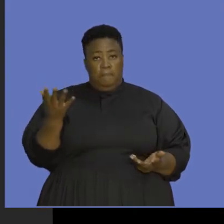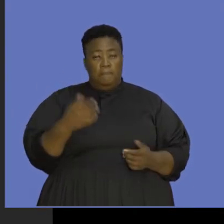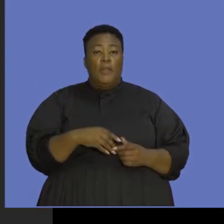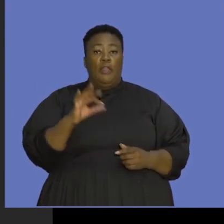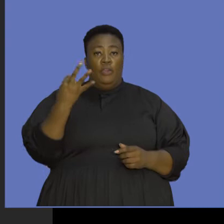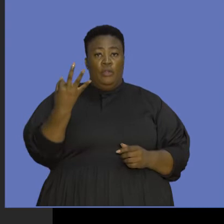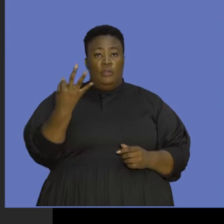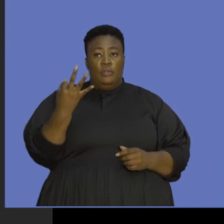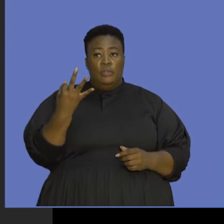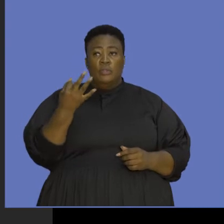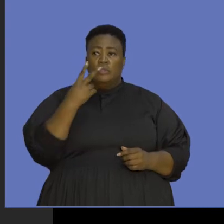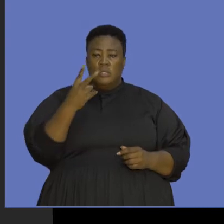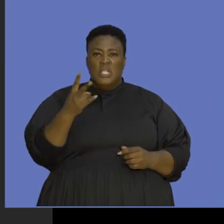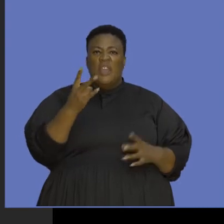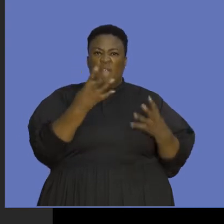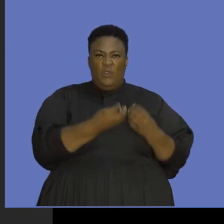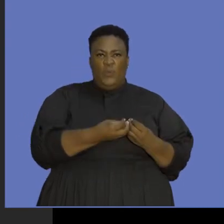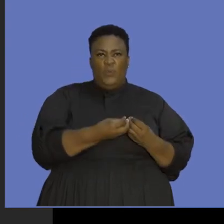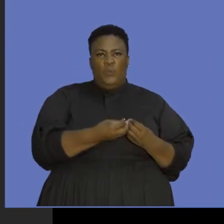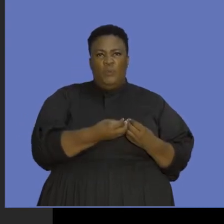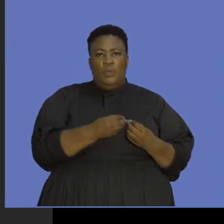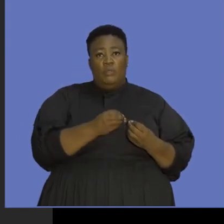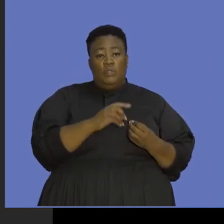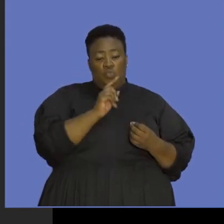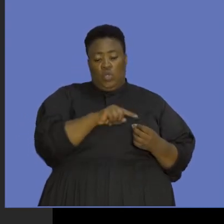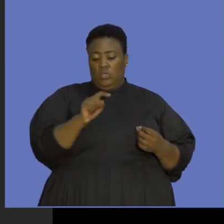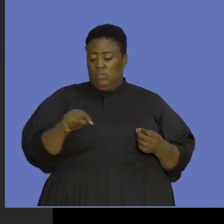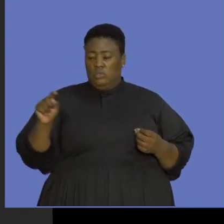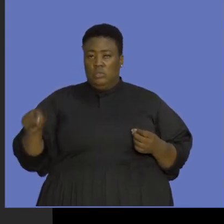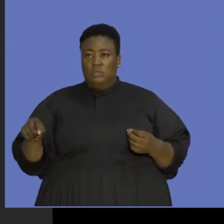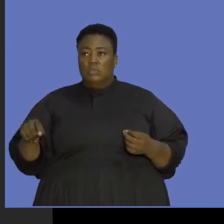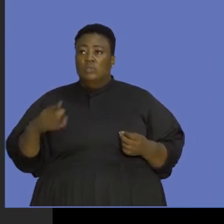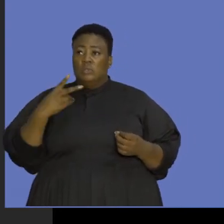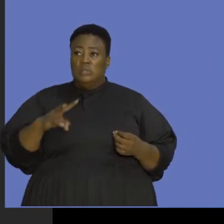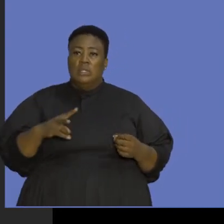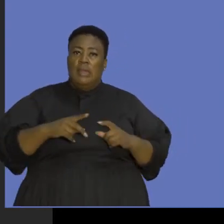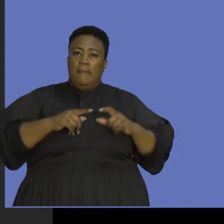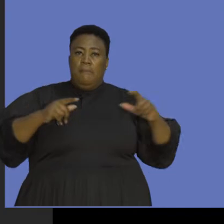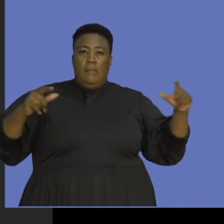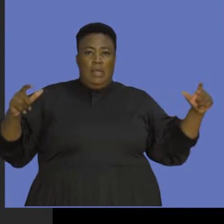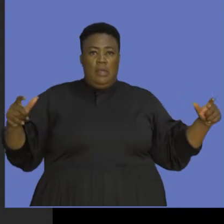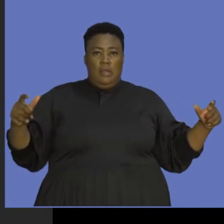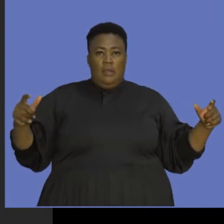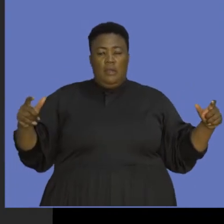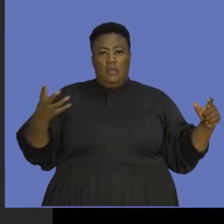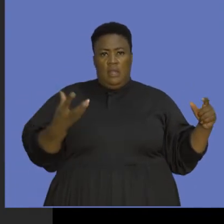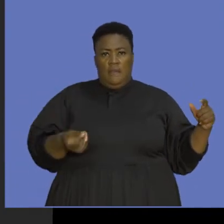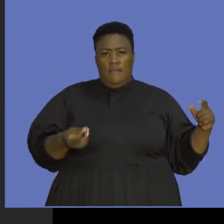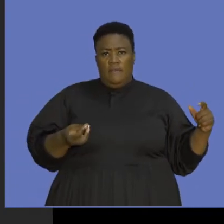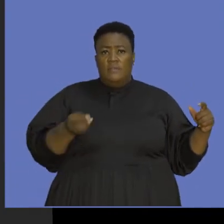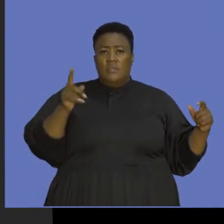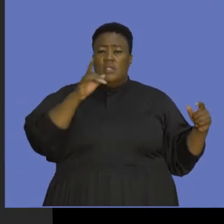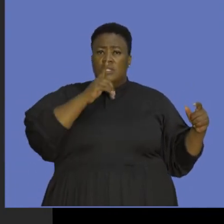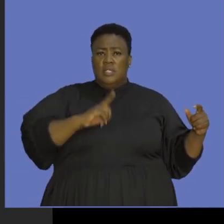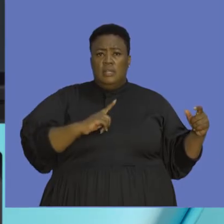There we go. Third tape, even fewer dots. Okay? You can see they get bigger much quicker. So what is